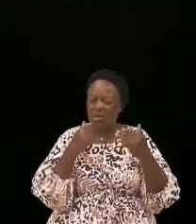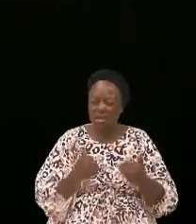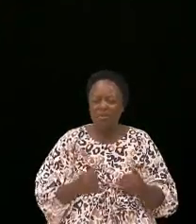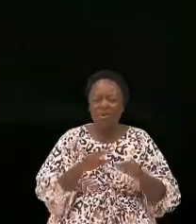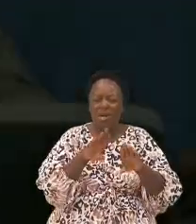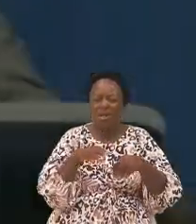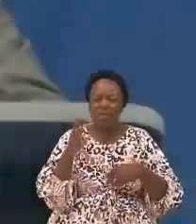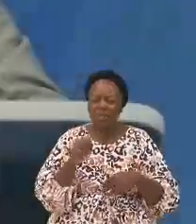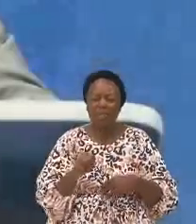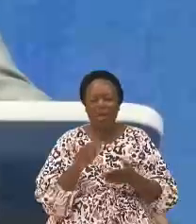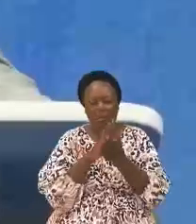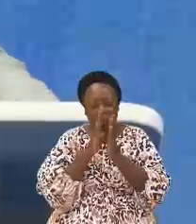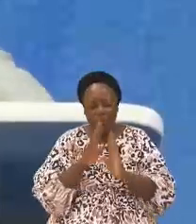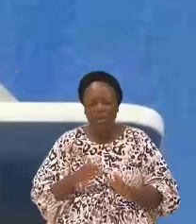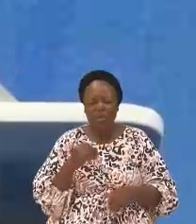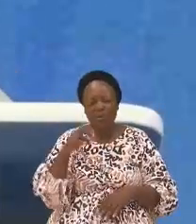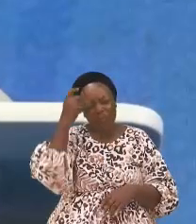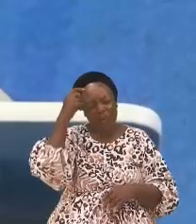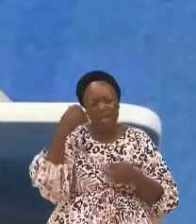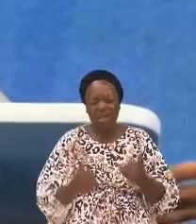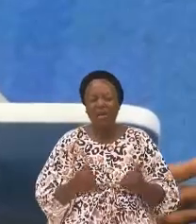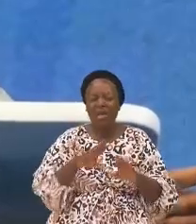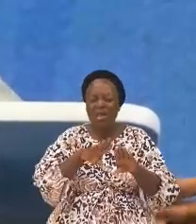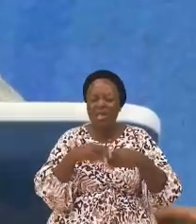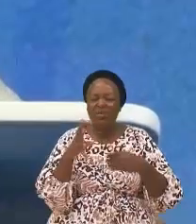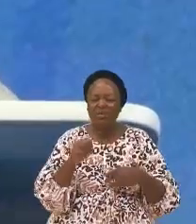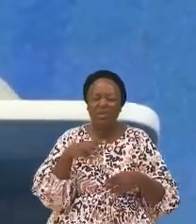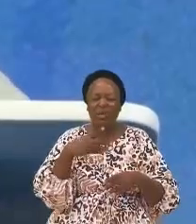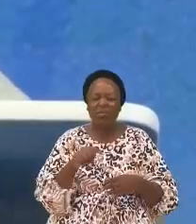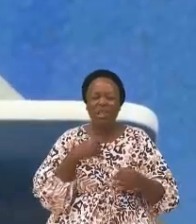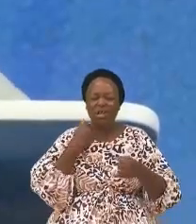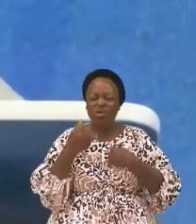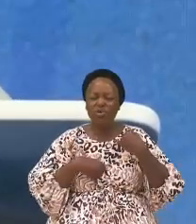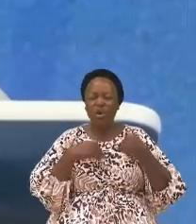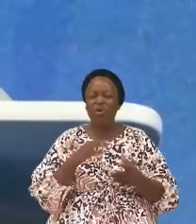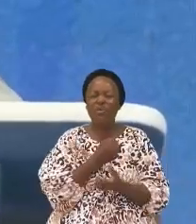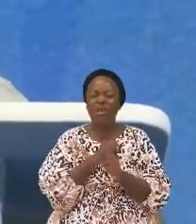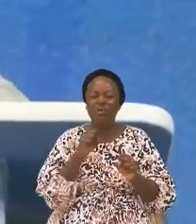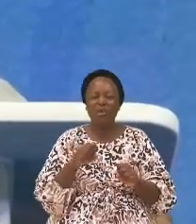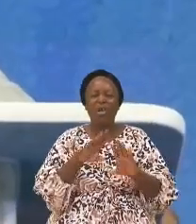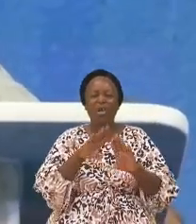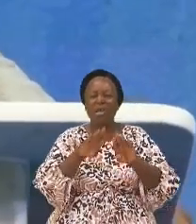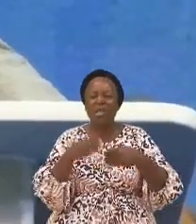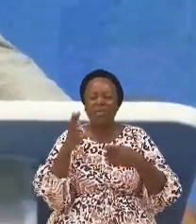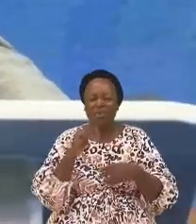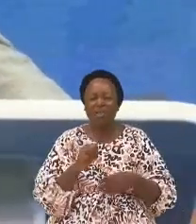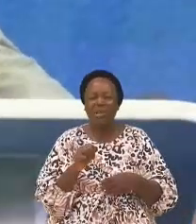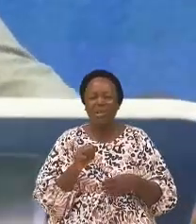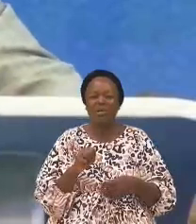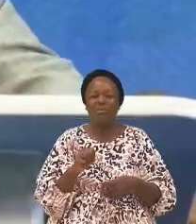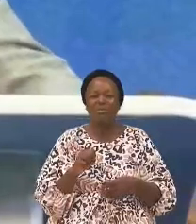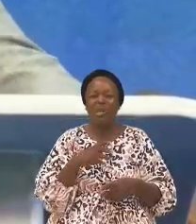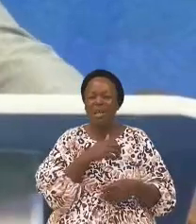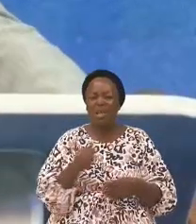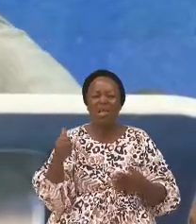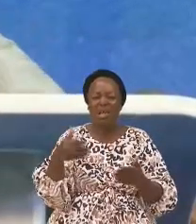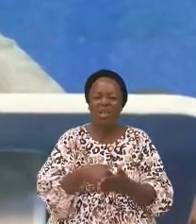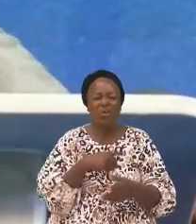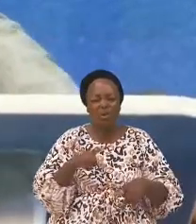Grant them forgiveness now. Grant them peace of mind. Grant them the joy